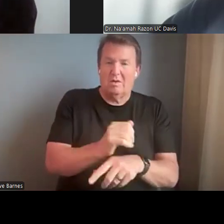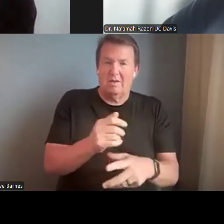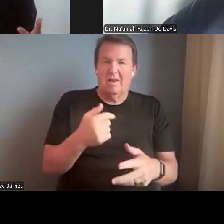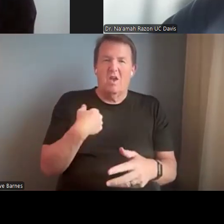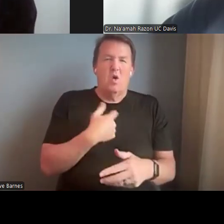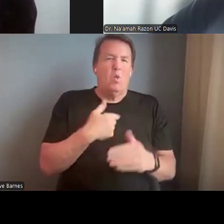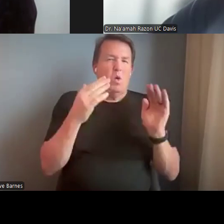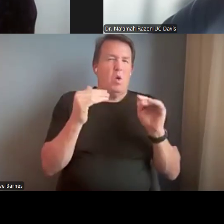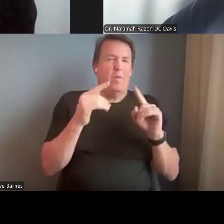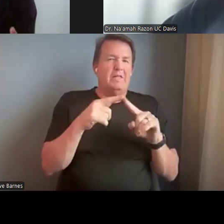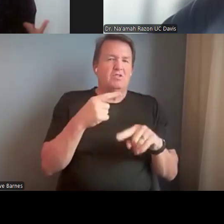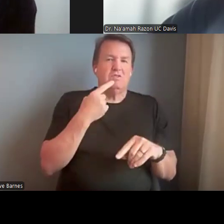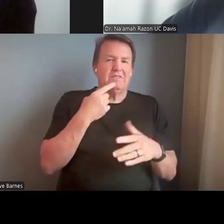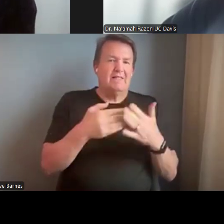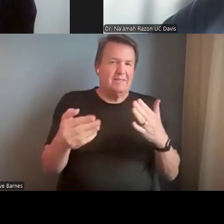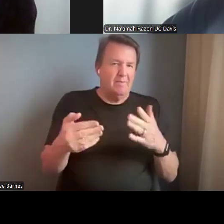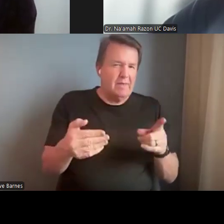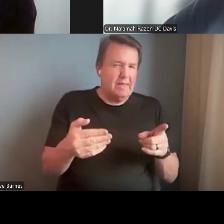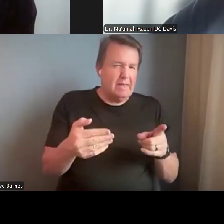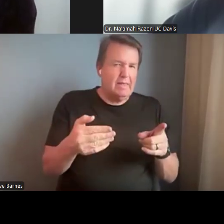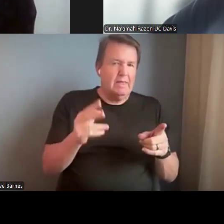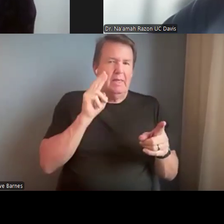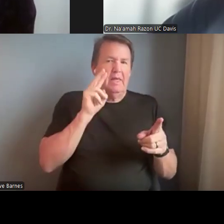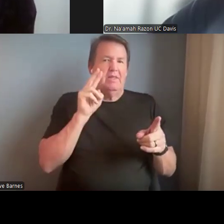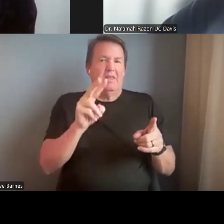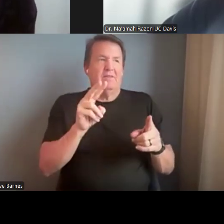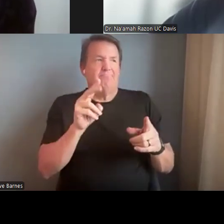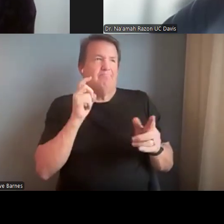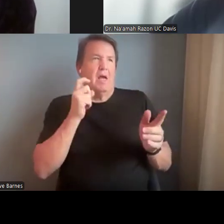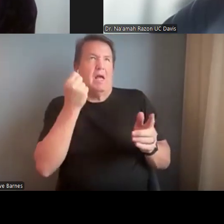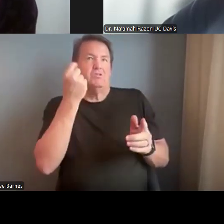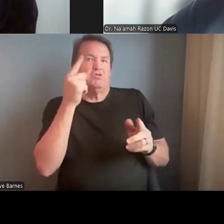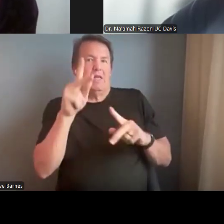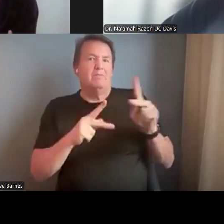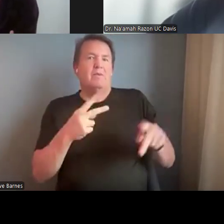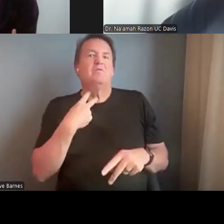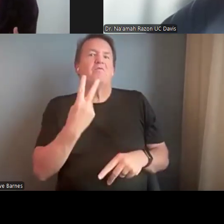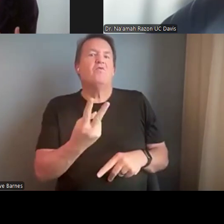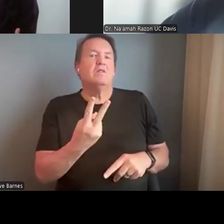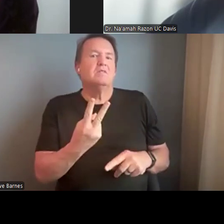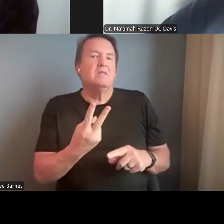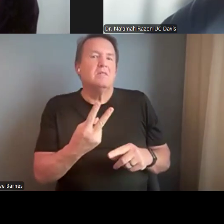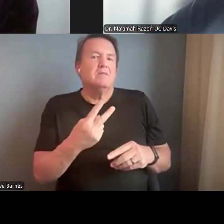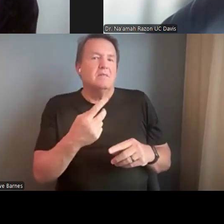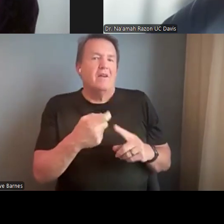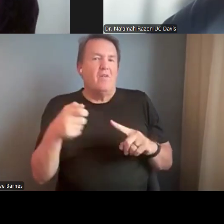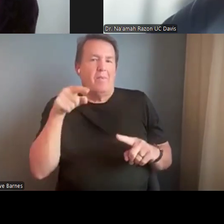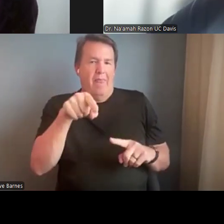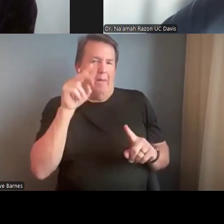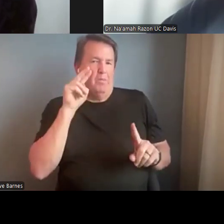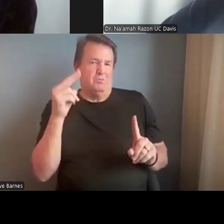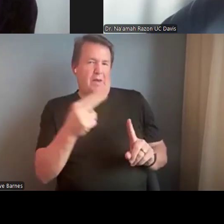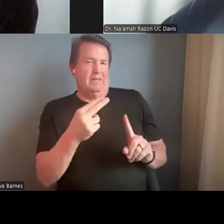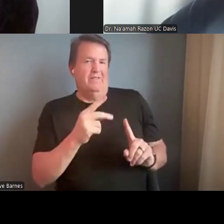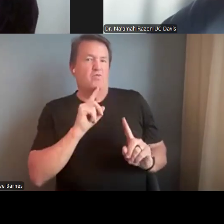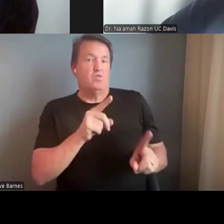something out that that looks at people's voices around that question and really get the answers from